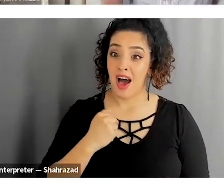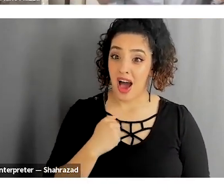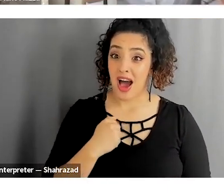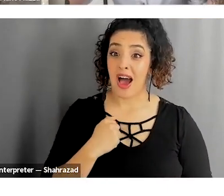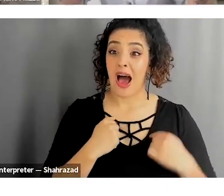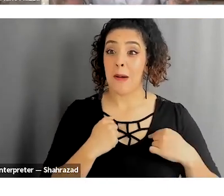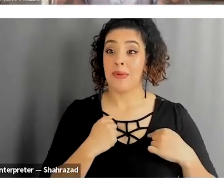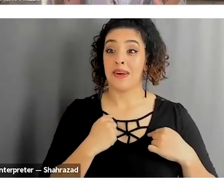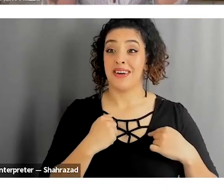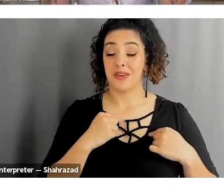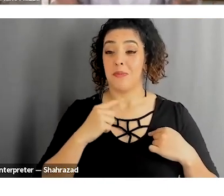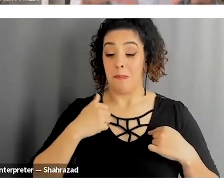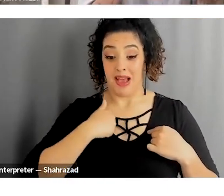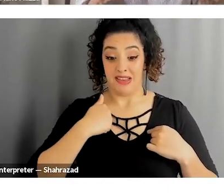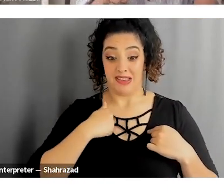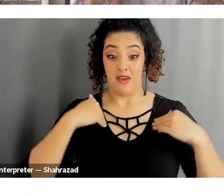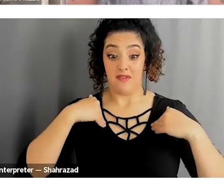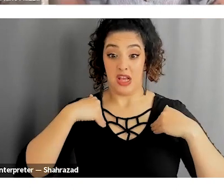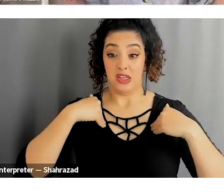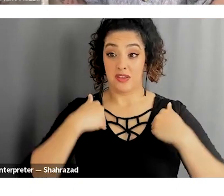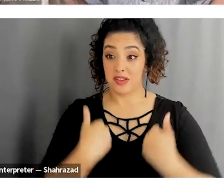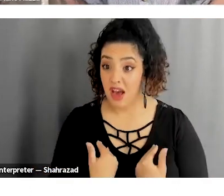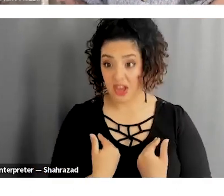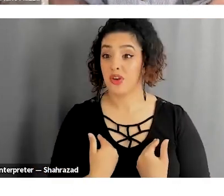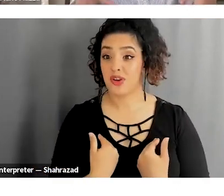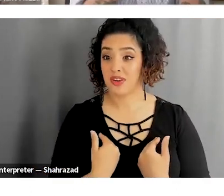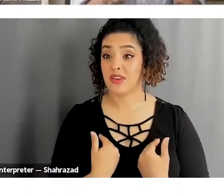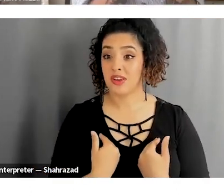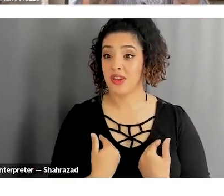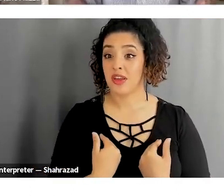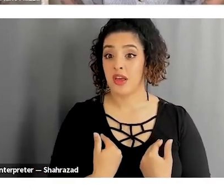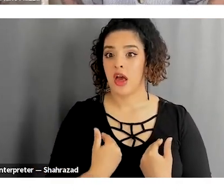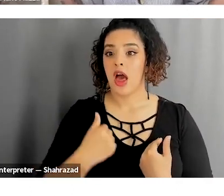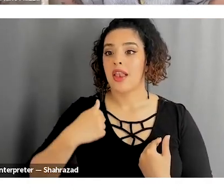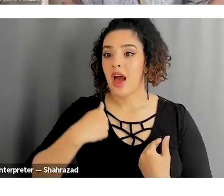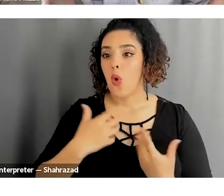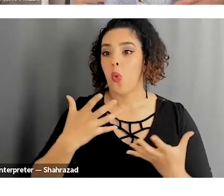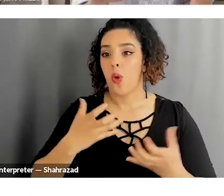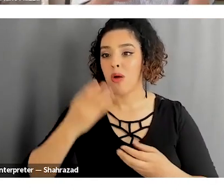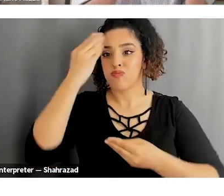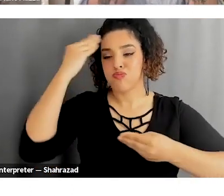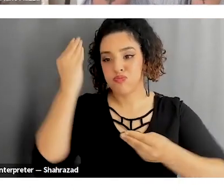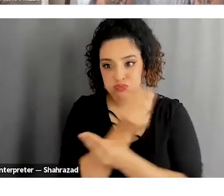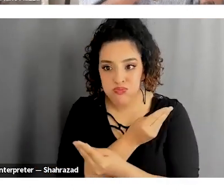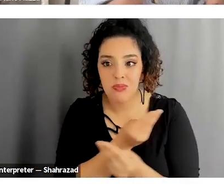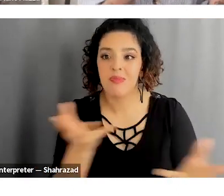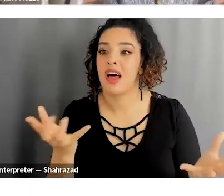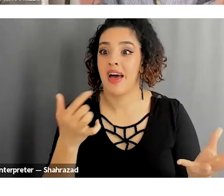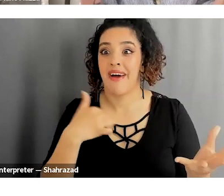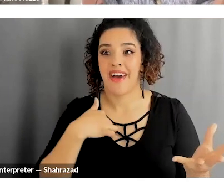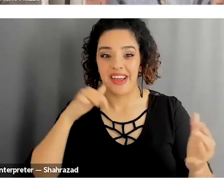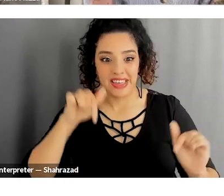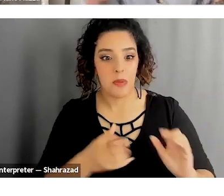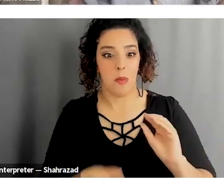tired. Which is why I want to spread the knowledge, right? I think we do have to decentralize. It actually builds